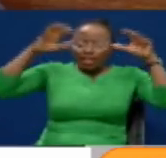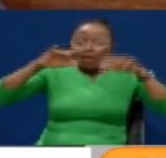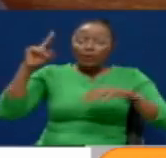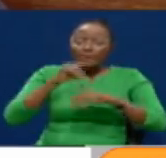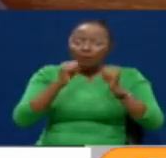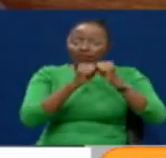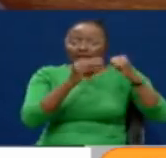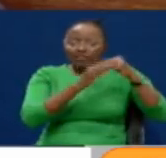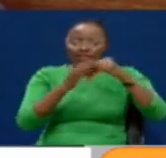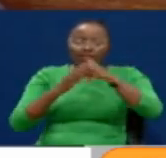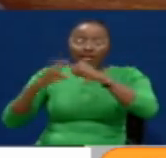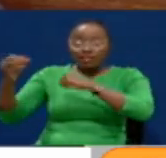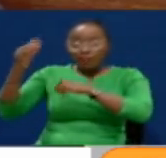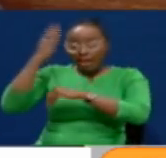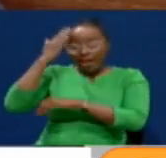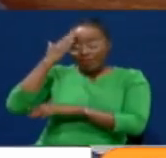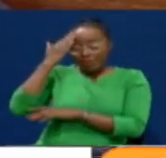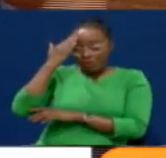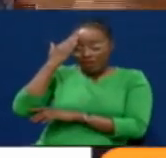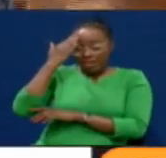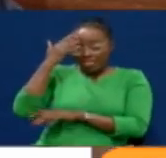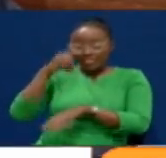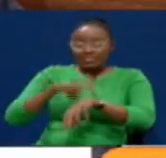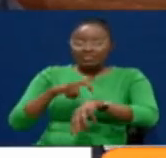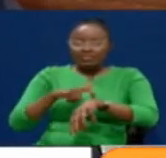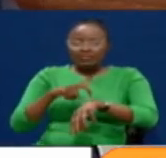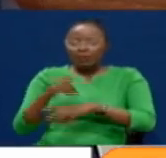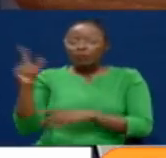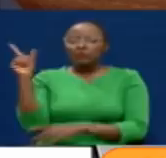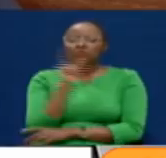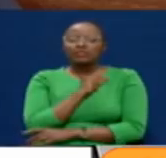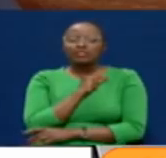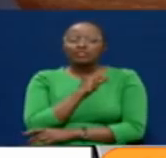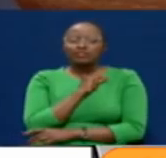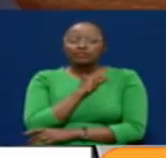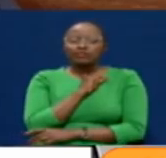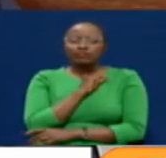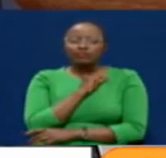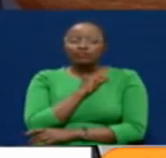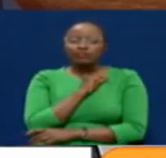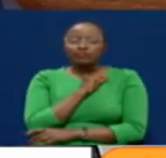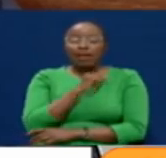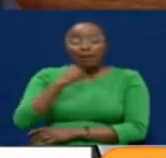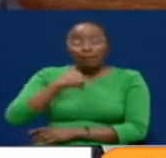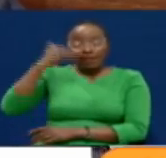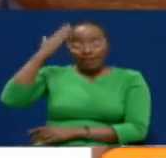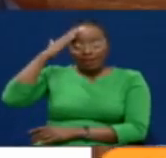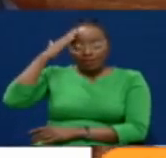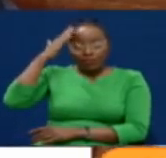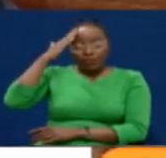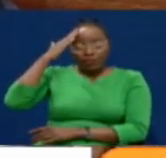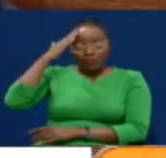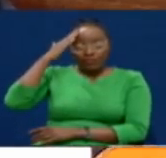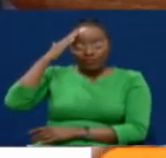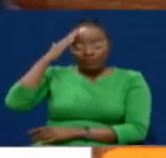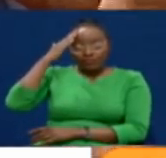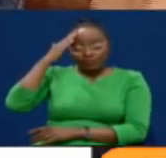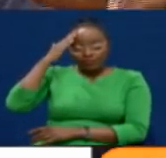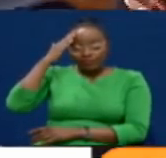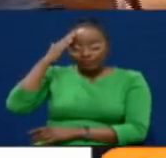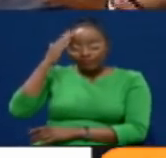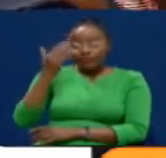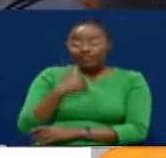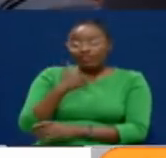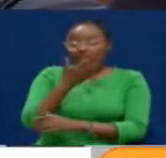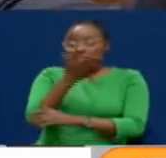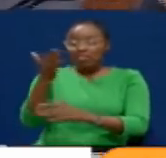1990. And I remember when we completed, I remember, frankly, there are some